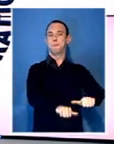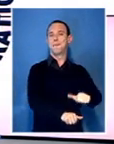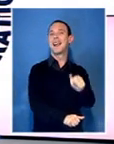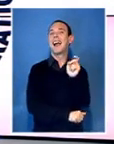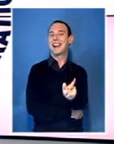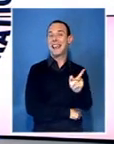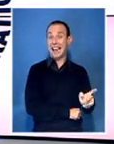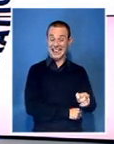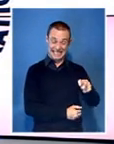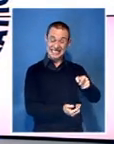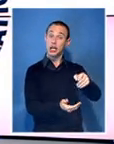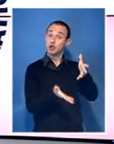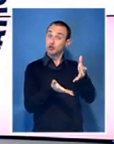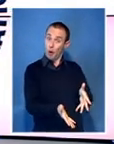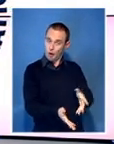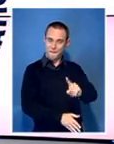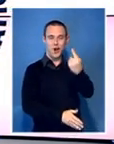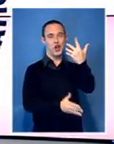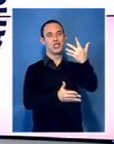of its kind in the country.